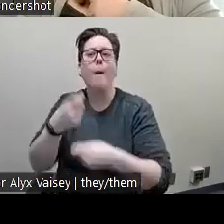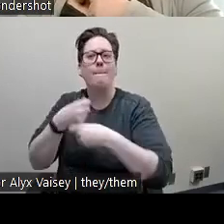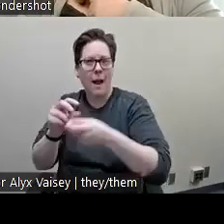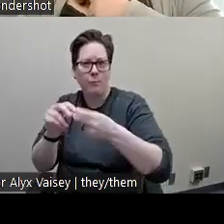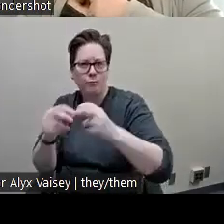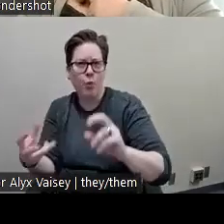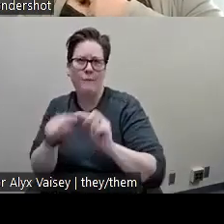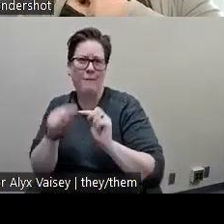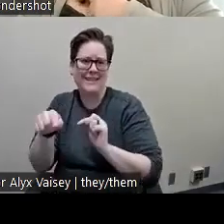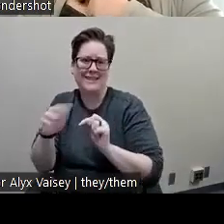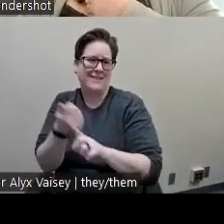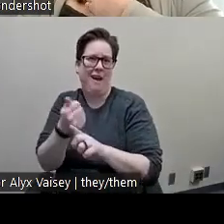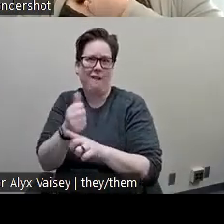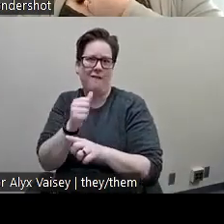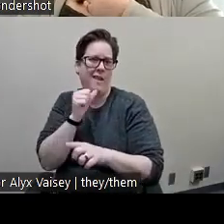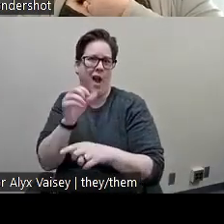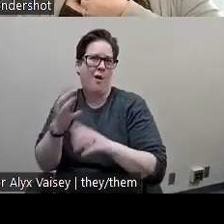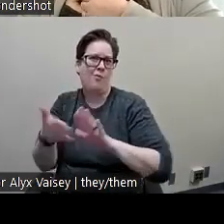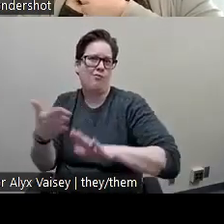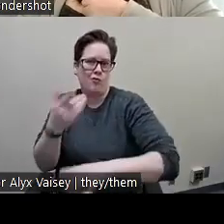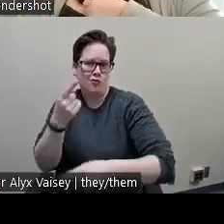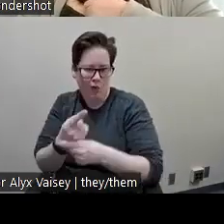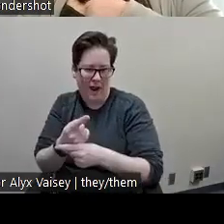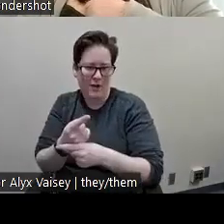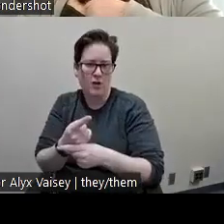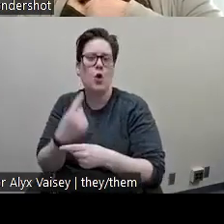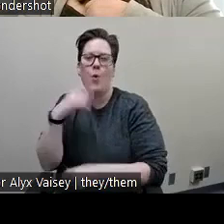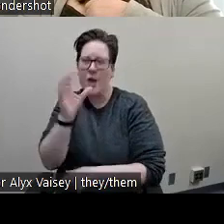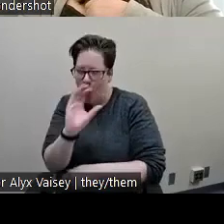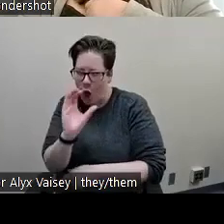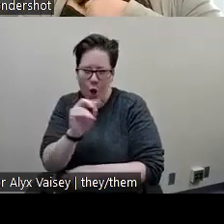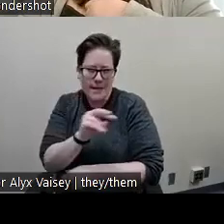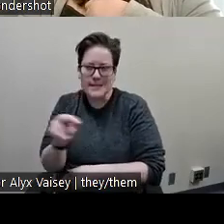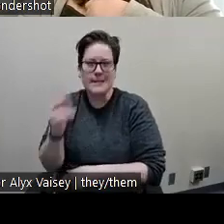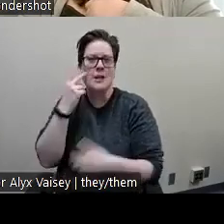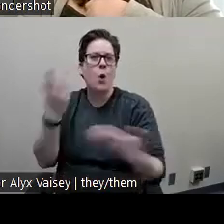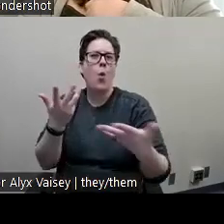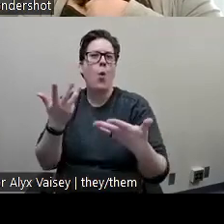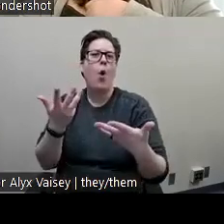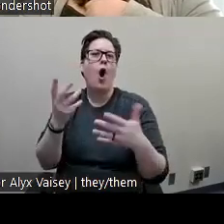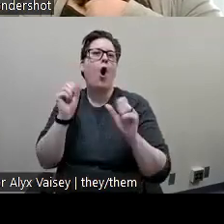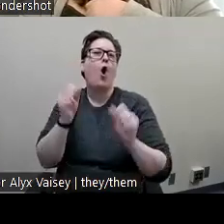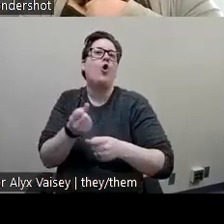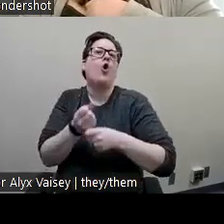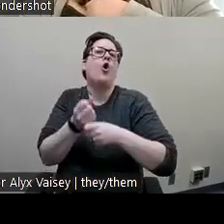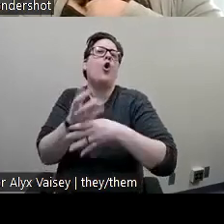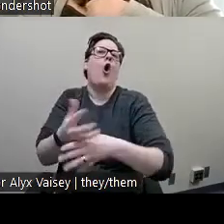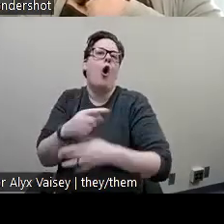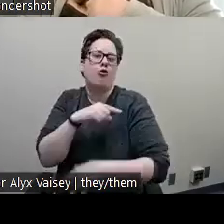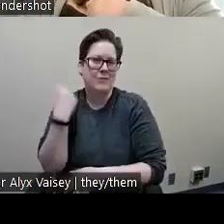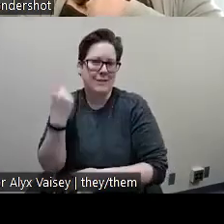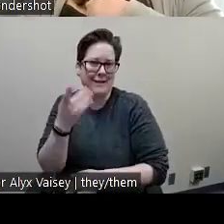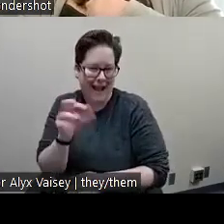looking for these harmful changes in the DNA that might increase the risk for cancer. And then from that, we can draw information. We know that